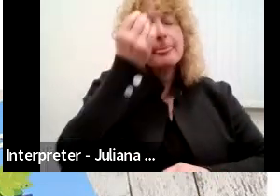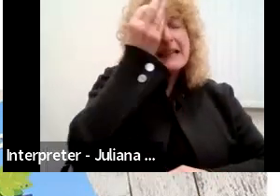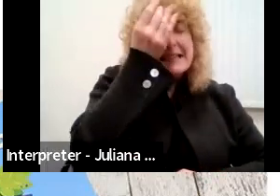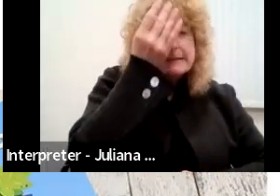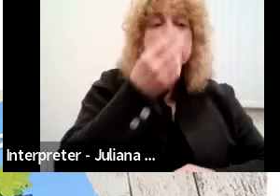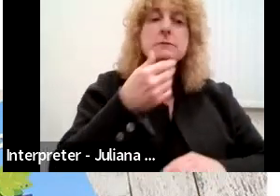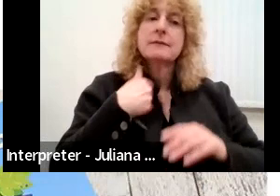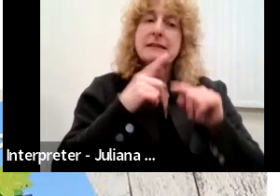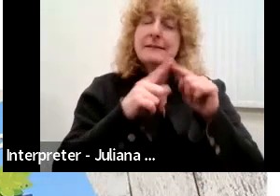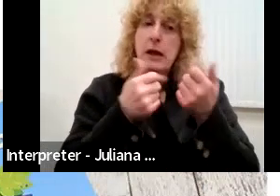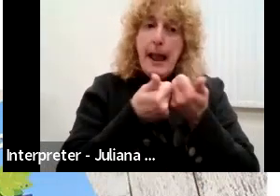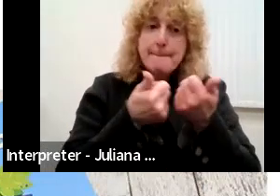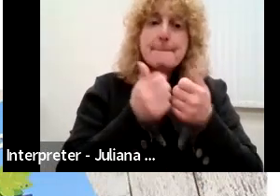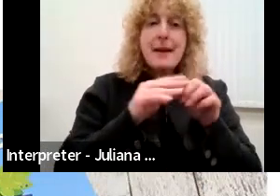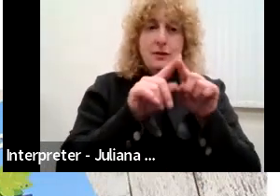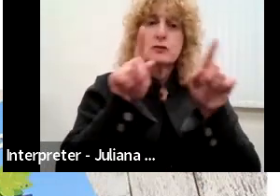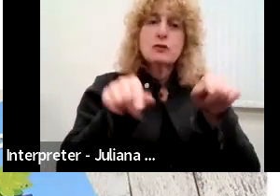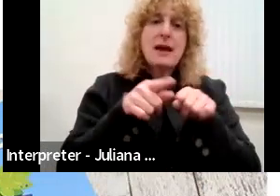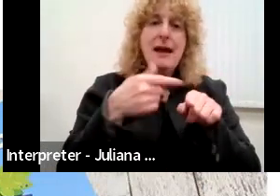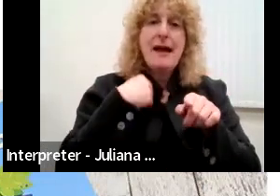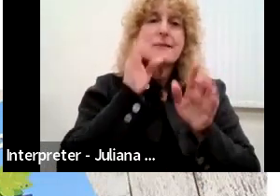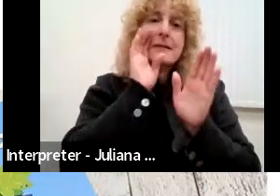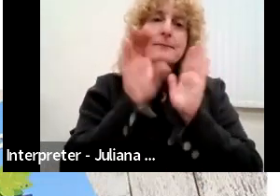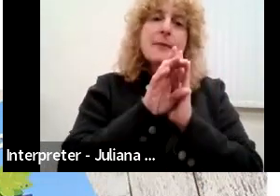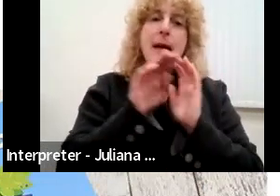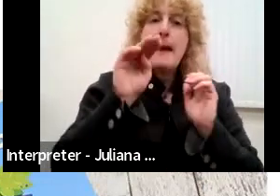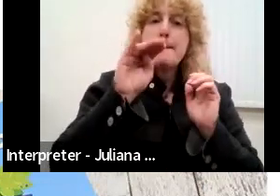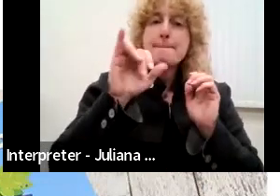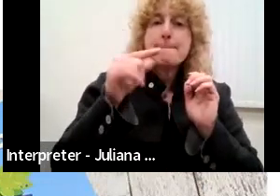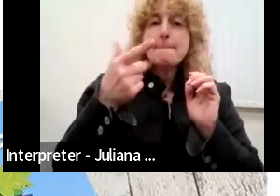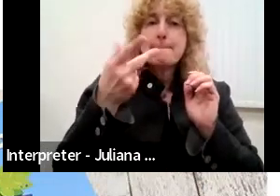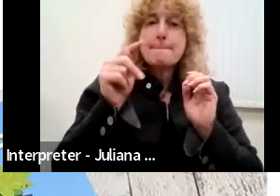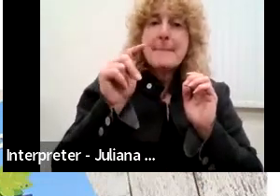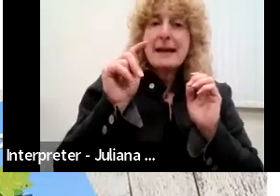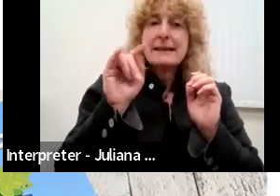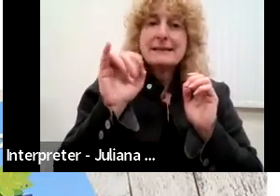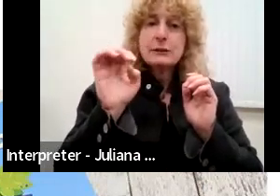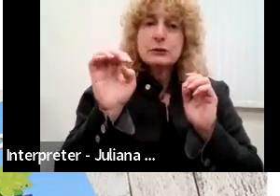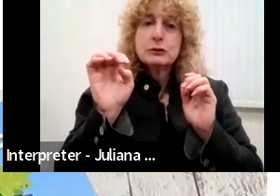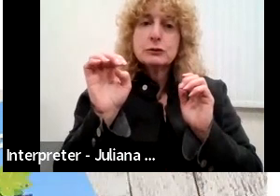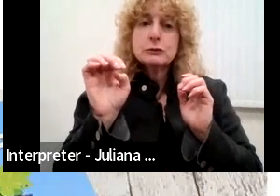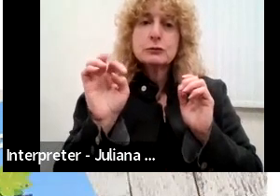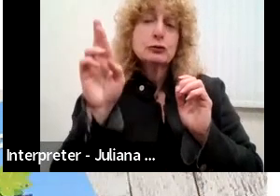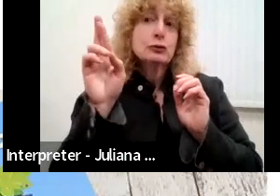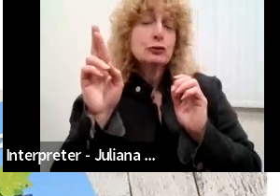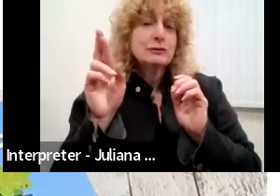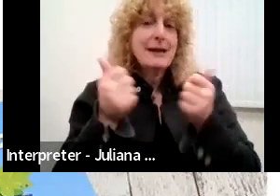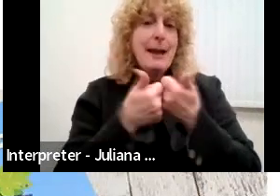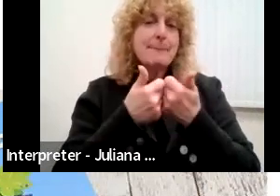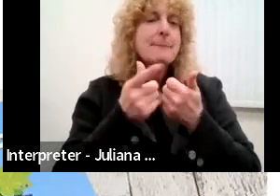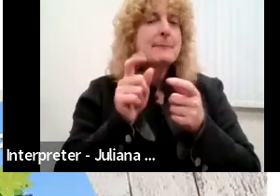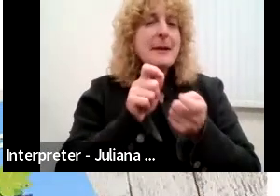So on the screen, I do have images of the Mightier game, and that is specifically for self-regulation,